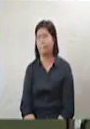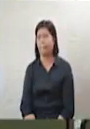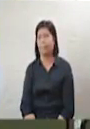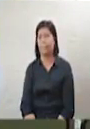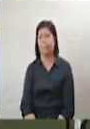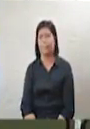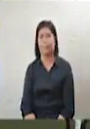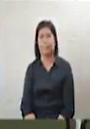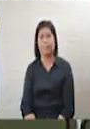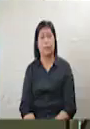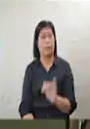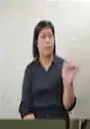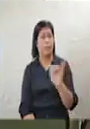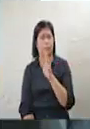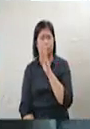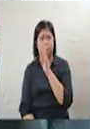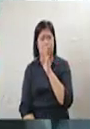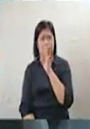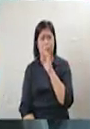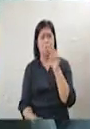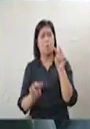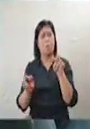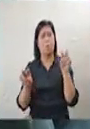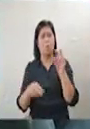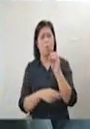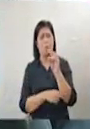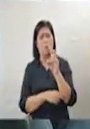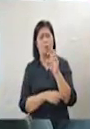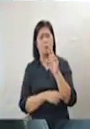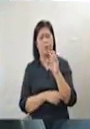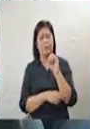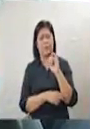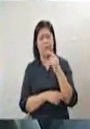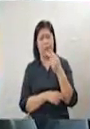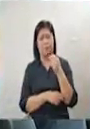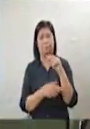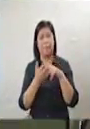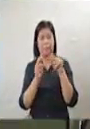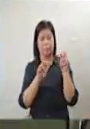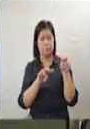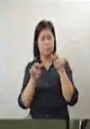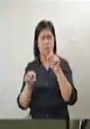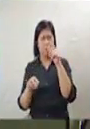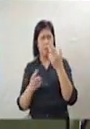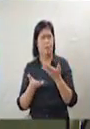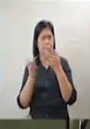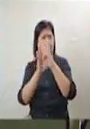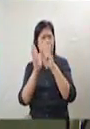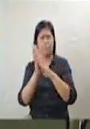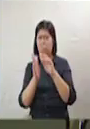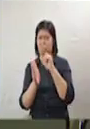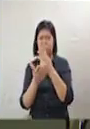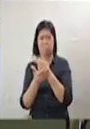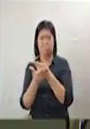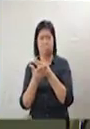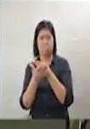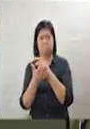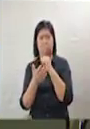Katulad ng binanggit ng lahat, oversight. Pero meron po ako isang bill na final na hindi pumasa. Ito po yung